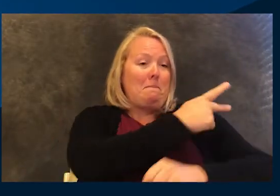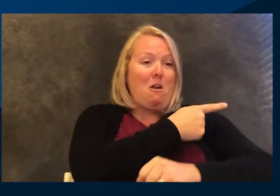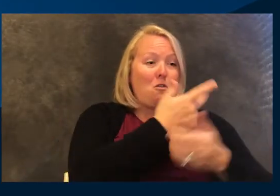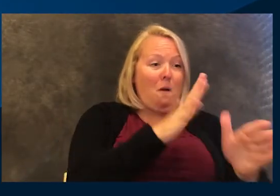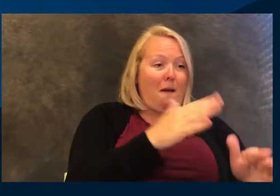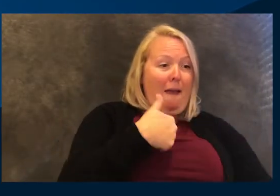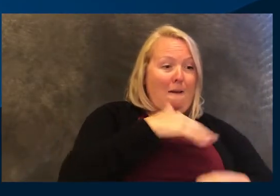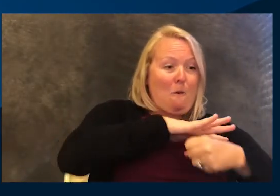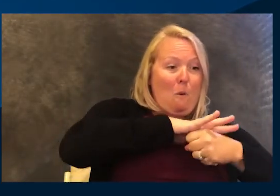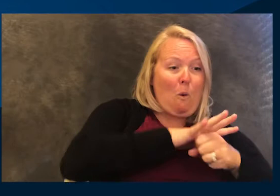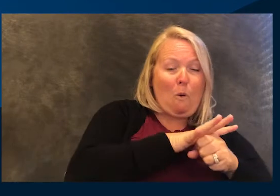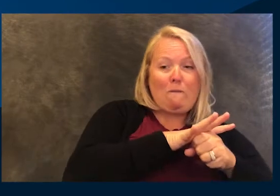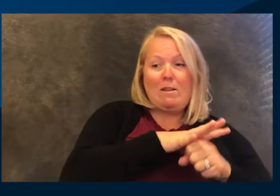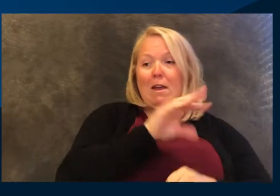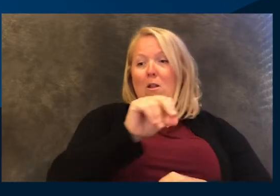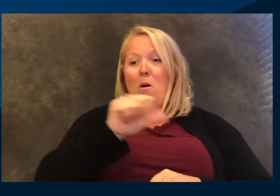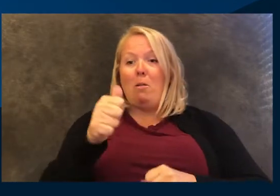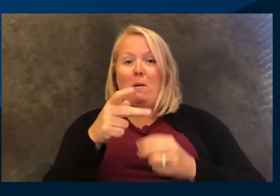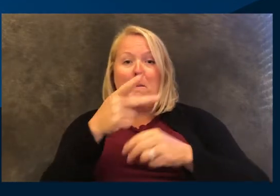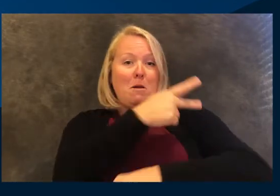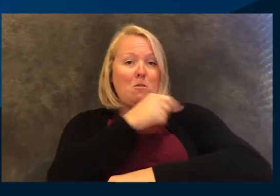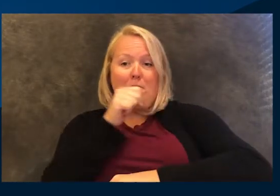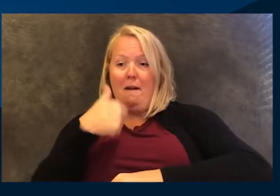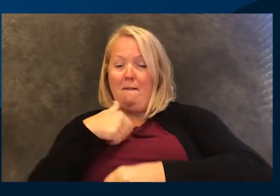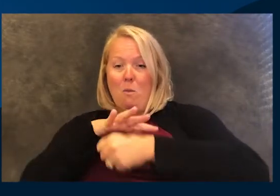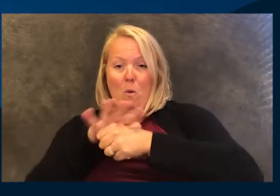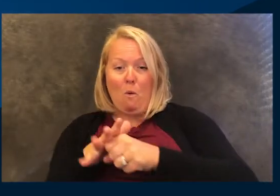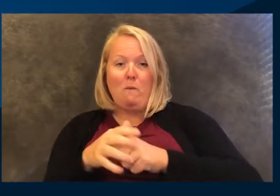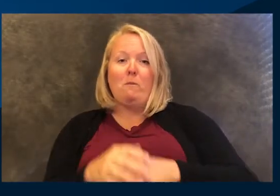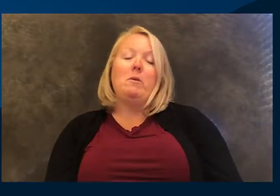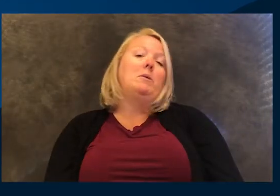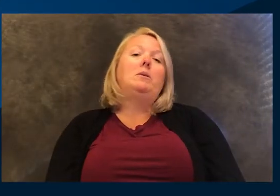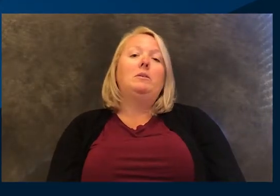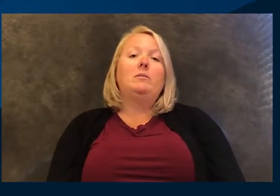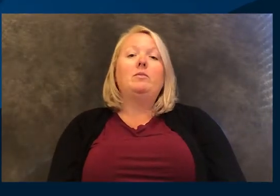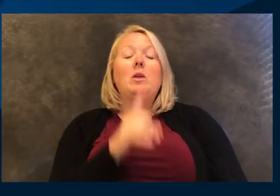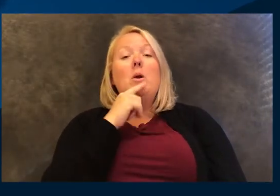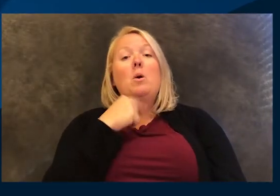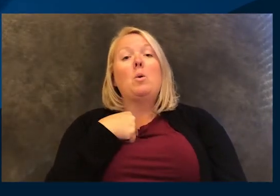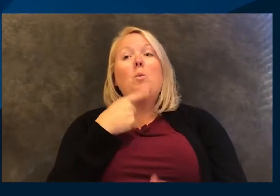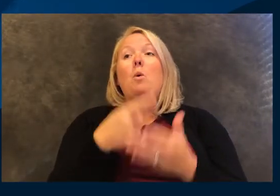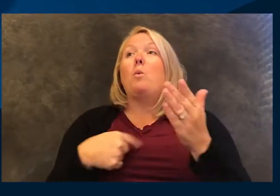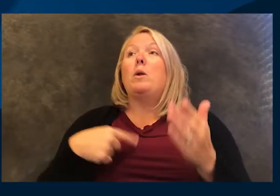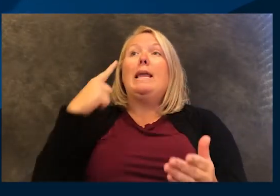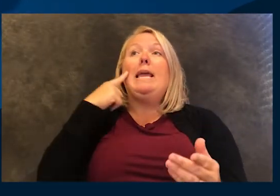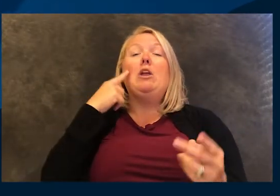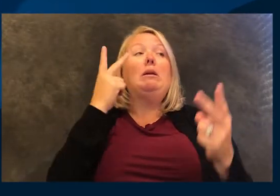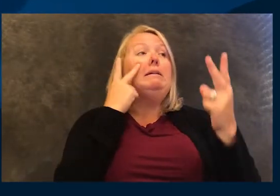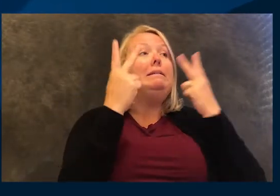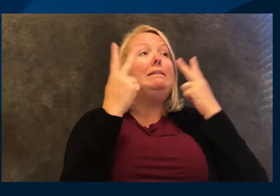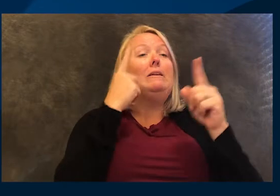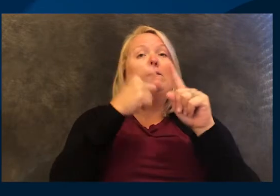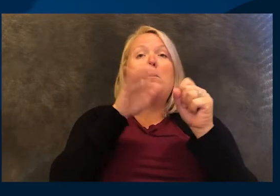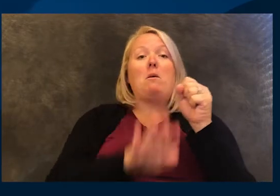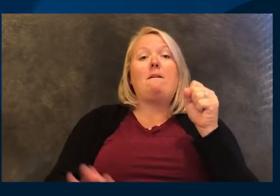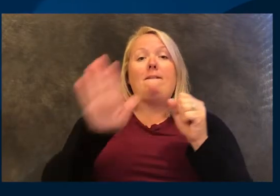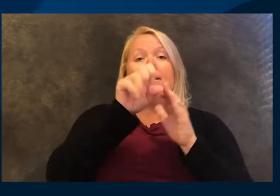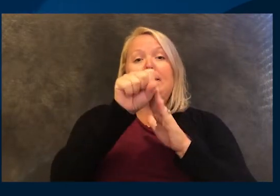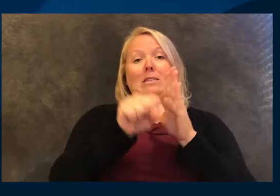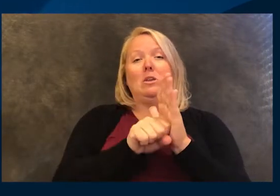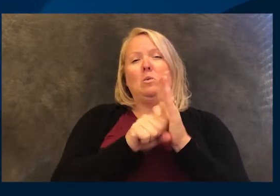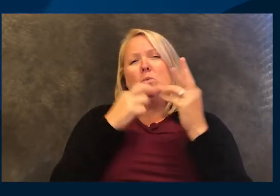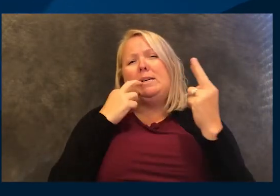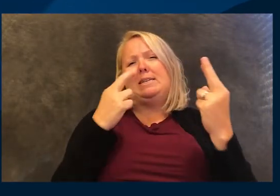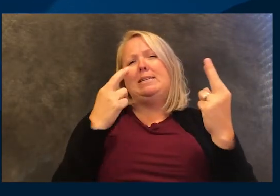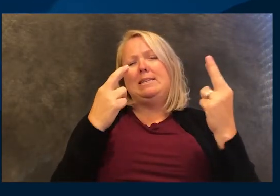with these leading indicators of the positivity rates and what we're hearing across the state, I think we can expect that we'll, over the next